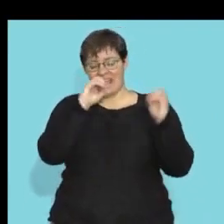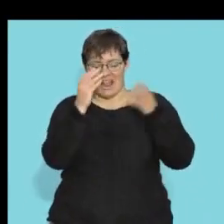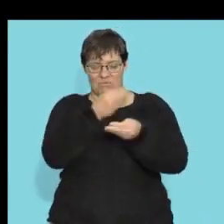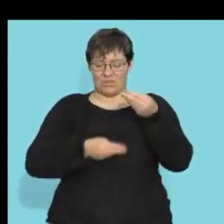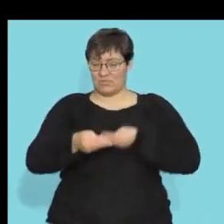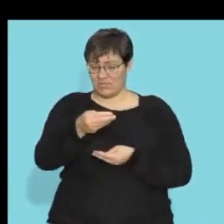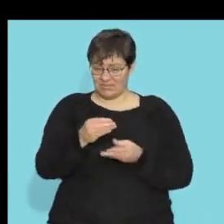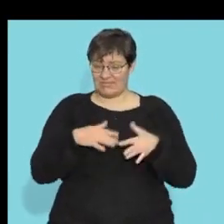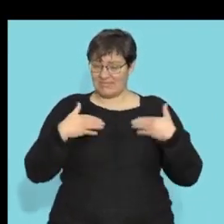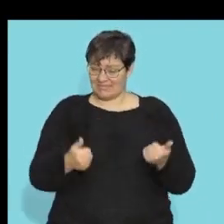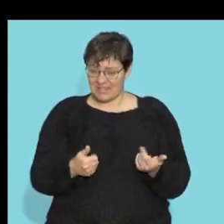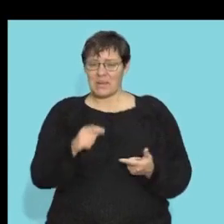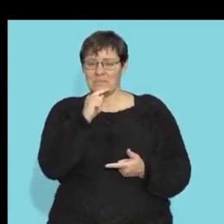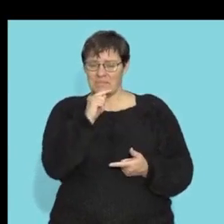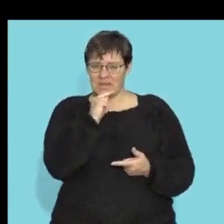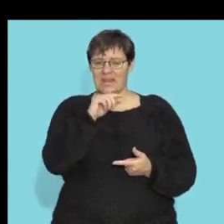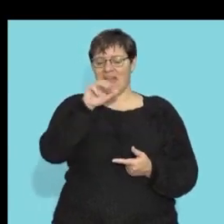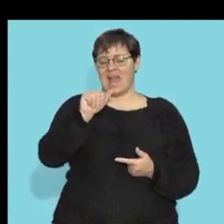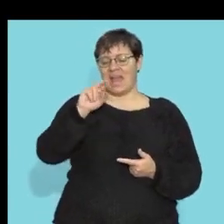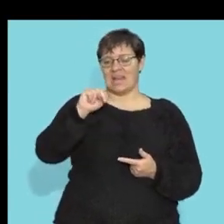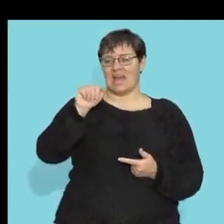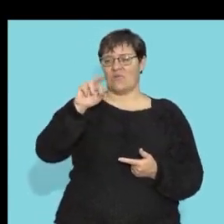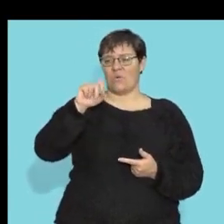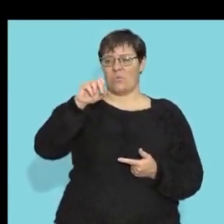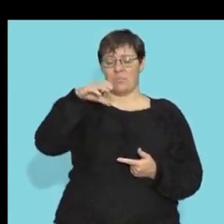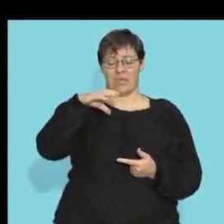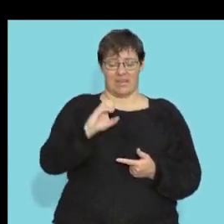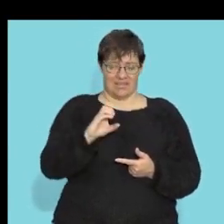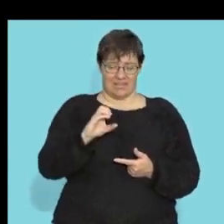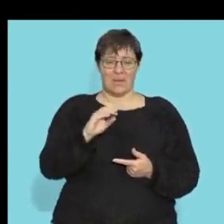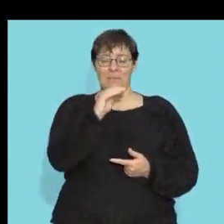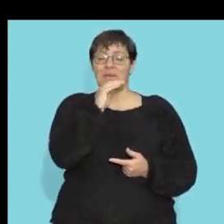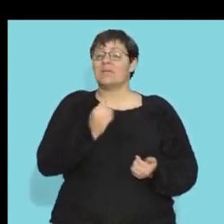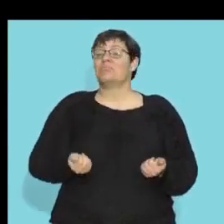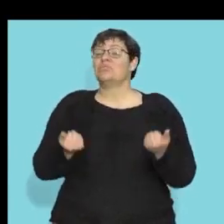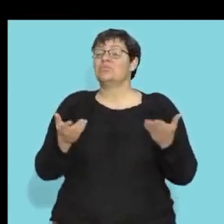respiration, all right, is turning to anaerobic respiration. And she